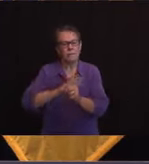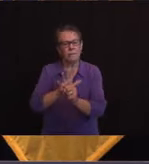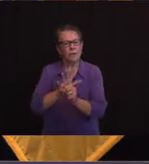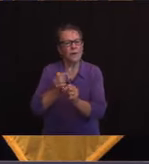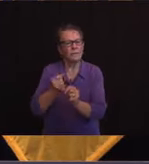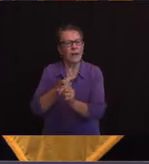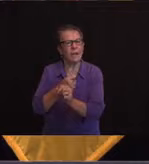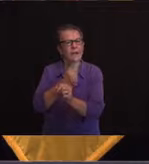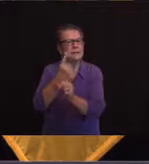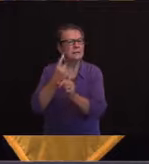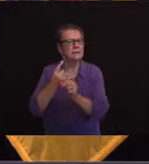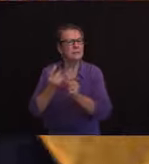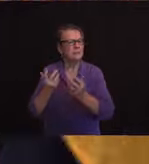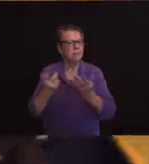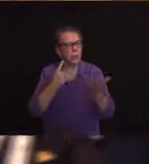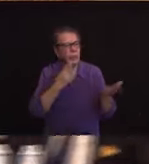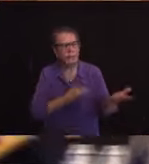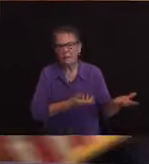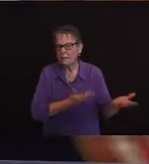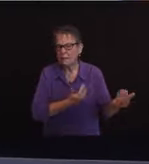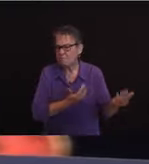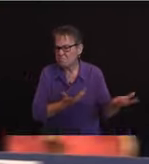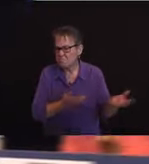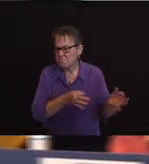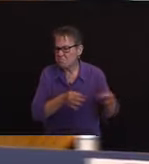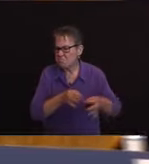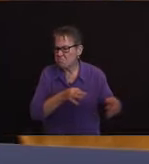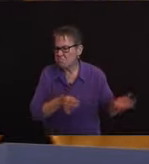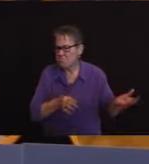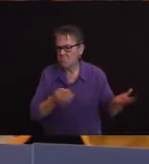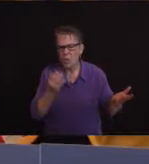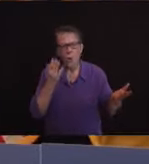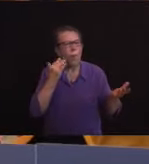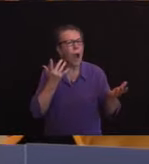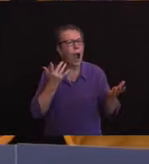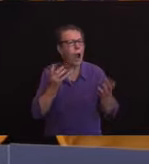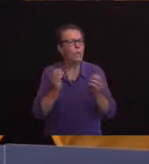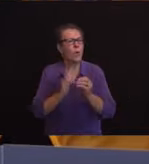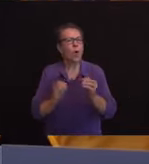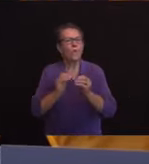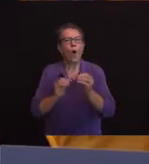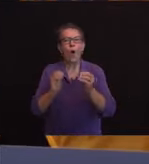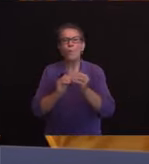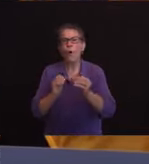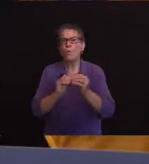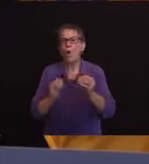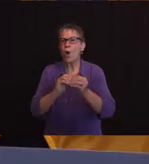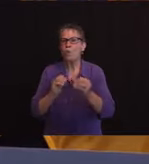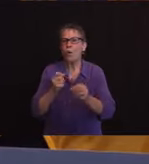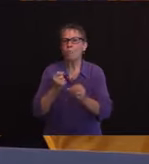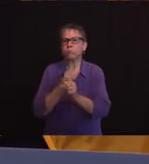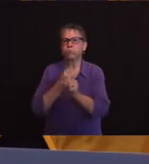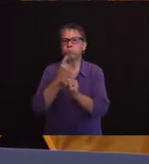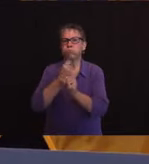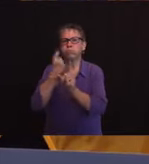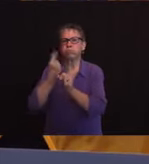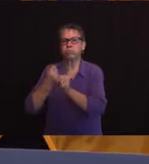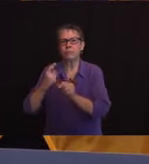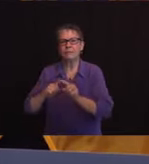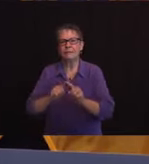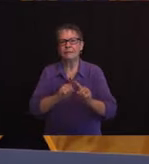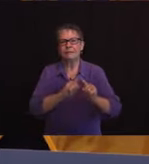the numbers have been up of late? Sure. You know, as far as the numbers, I think the governor said it excellently. I think those are all the